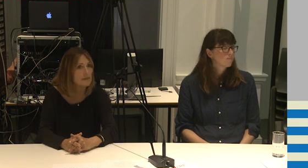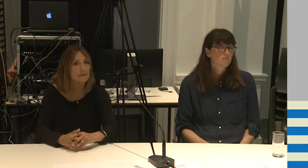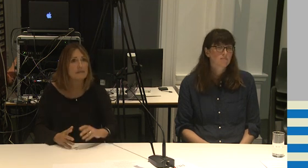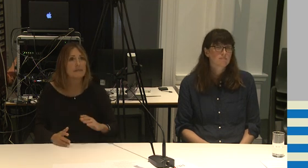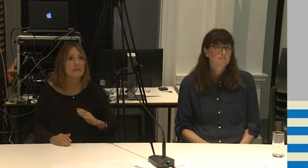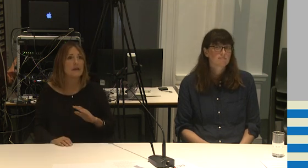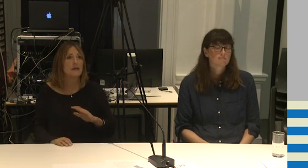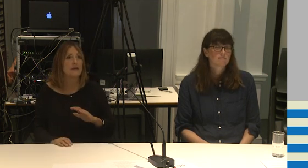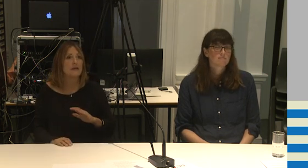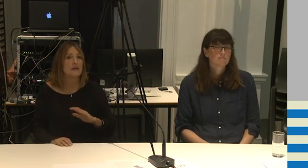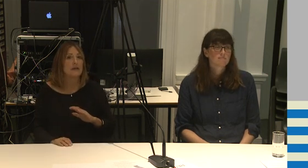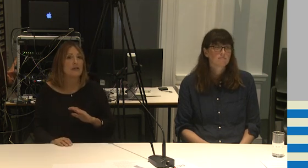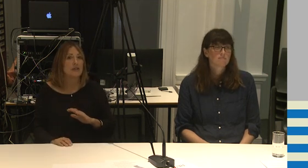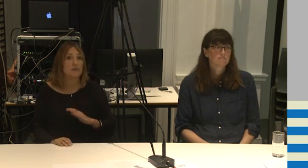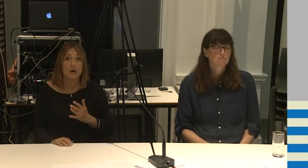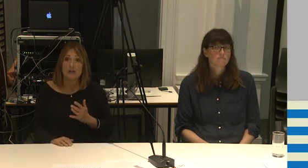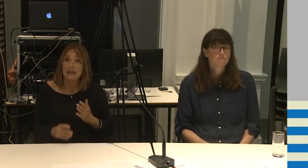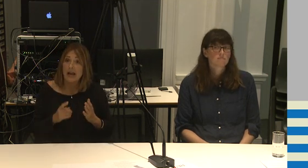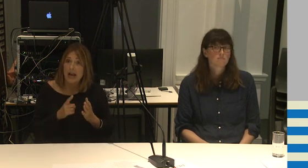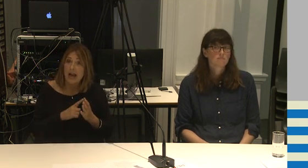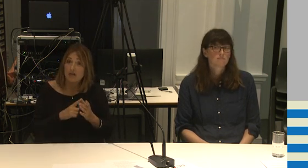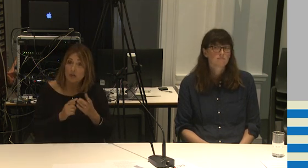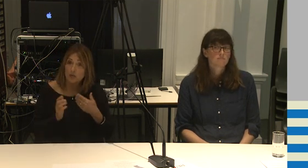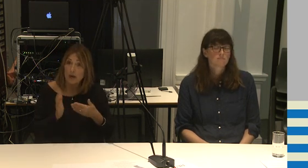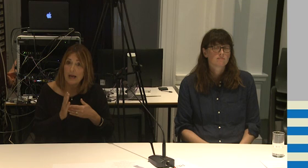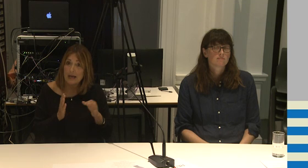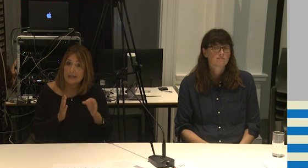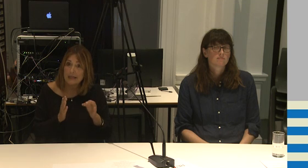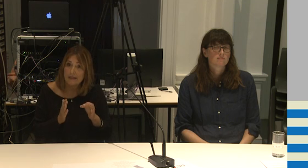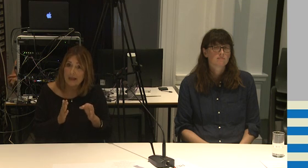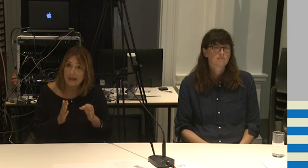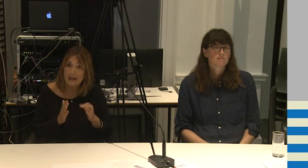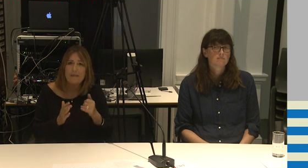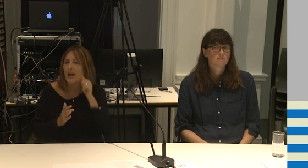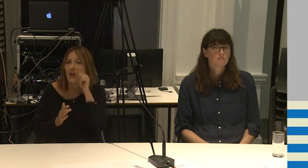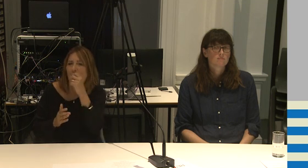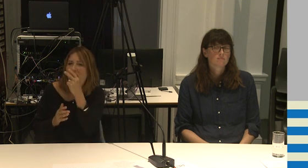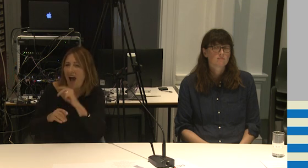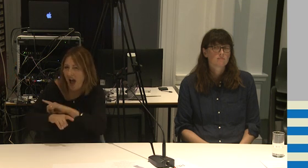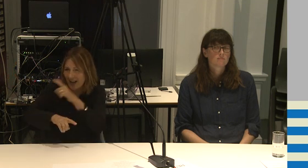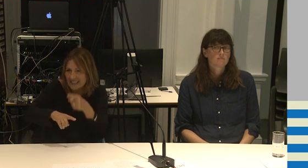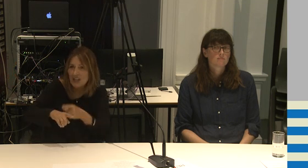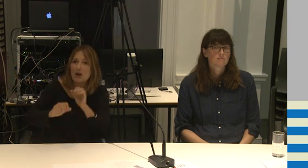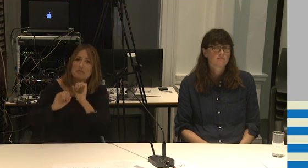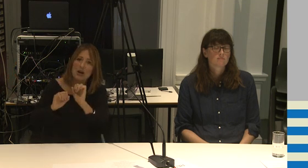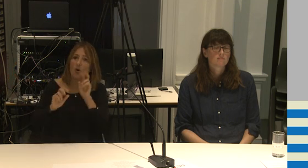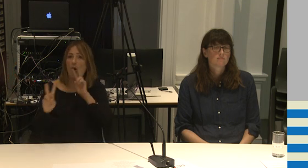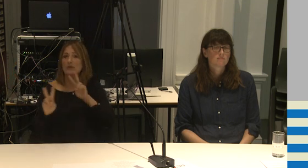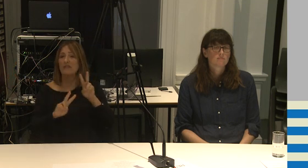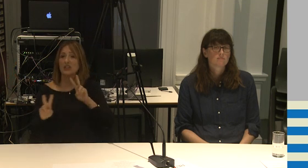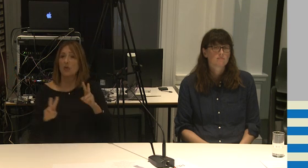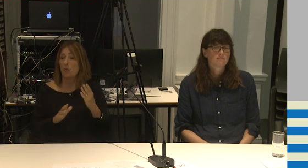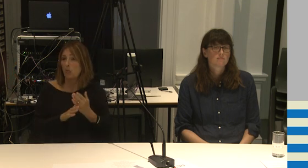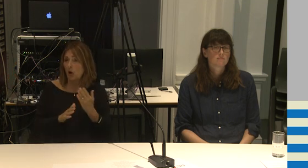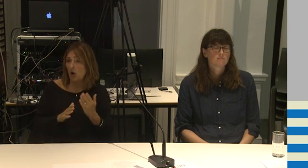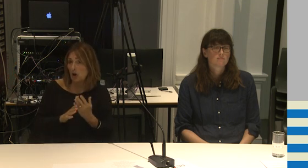I just wanted to know if, Aaron, you wanted to add anything from, obviously not coming from architecture, but doing a lot of spatial work,